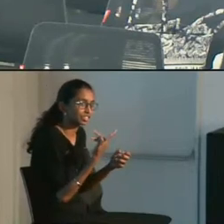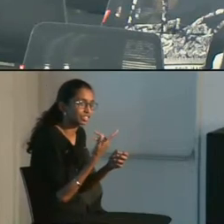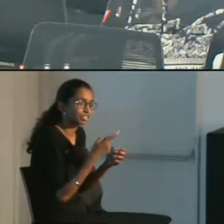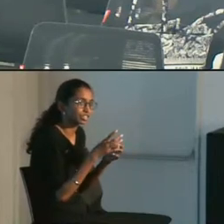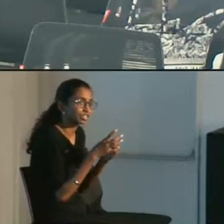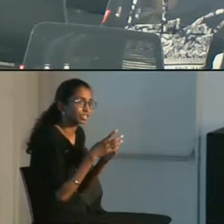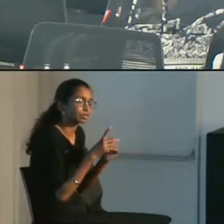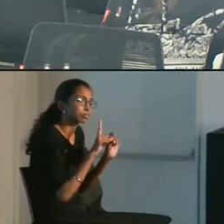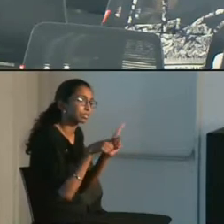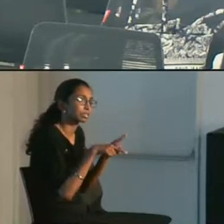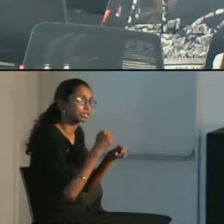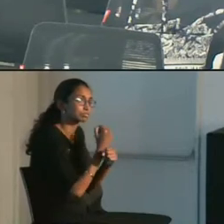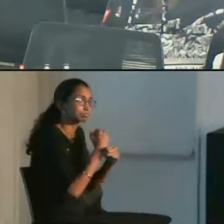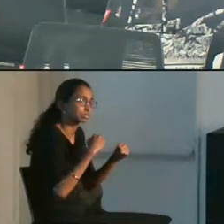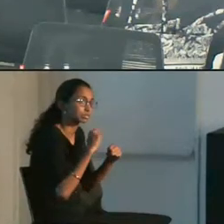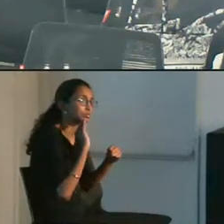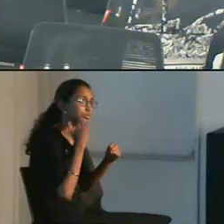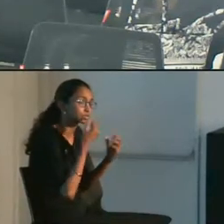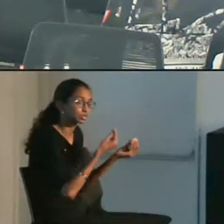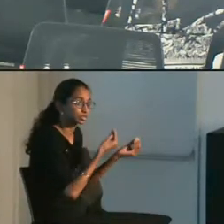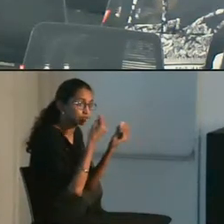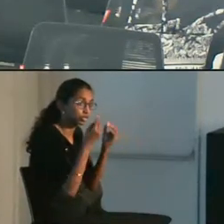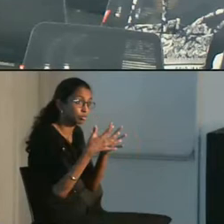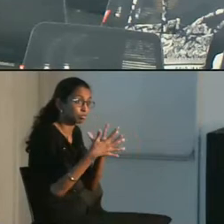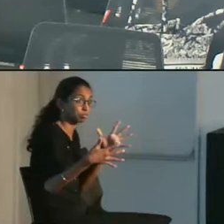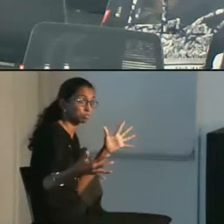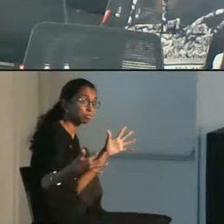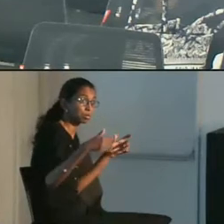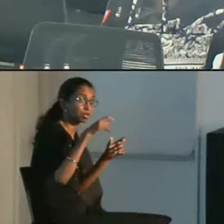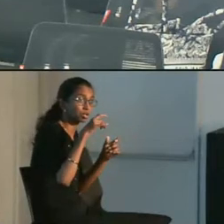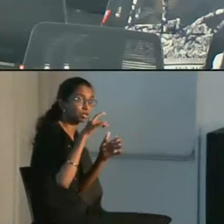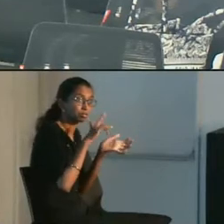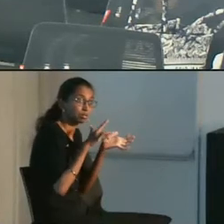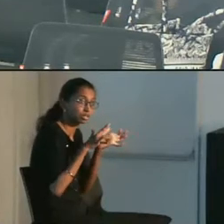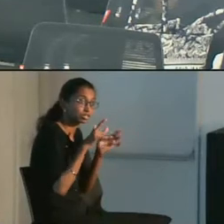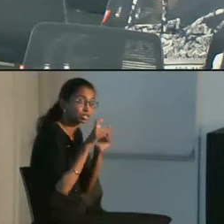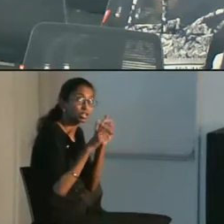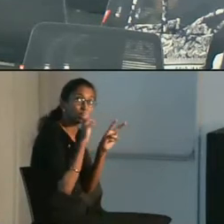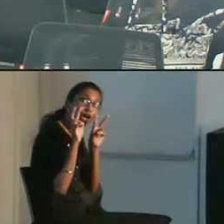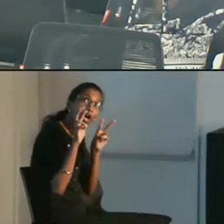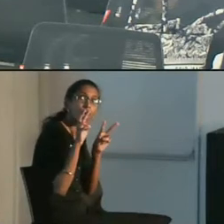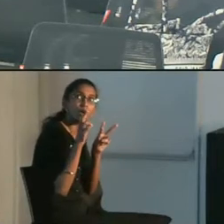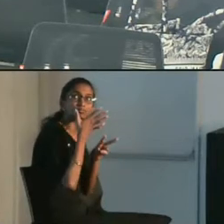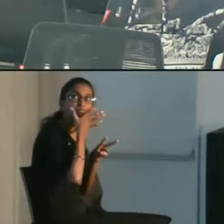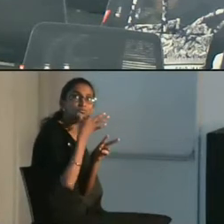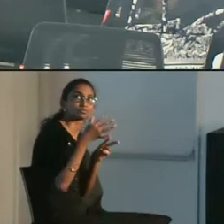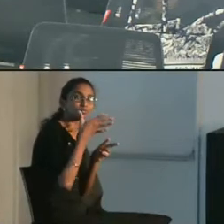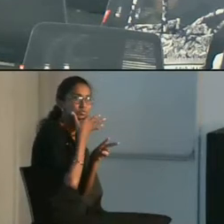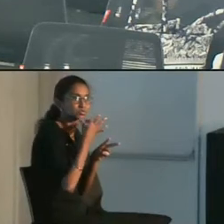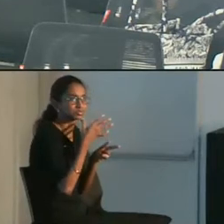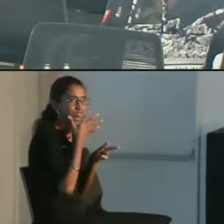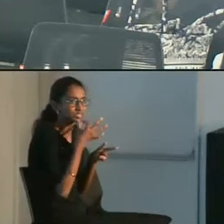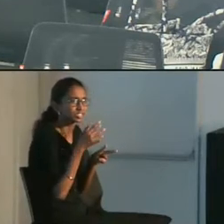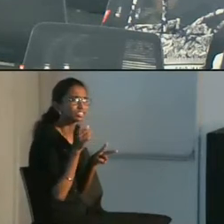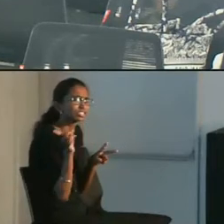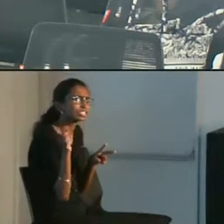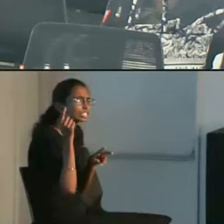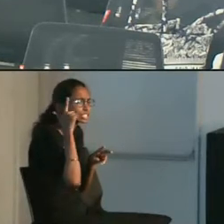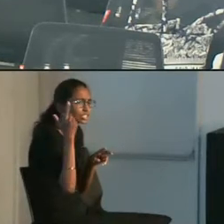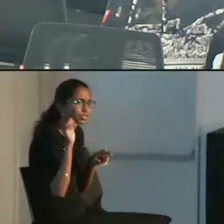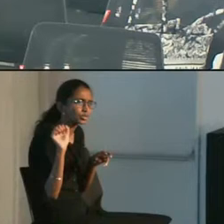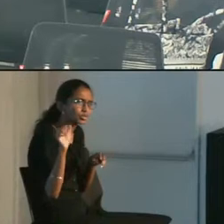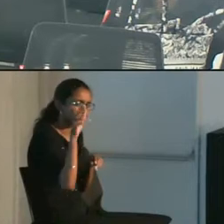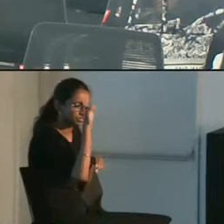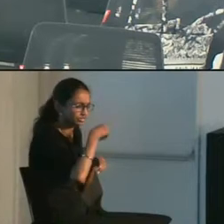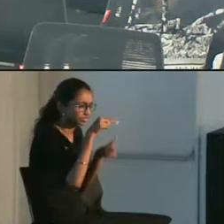them, but the same spaces when it happens in a much more posh area is looked up as the aesthetic. So do you think your art